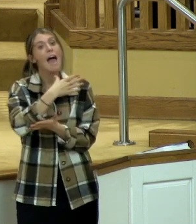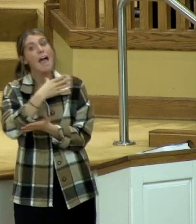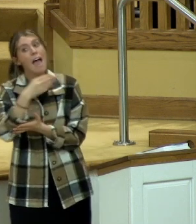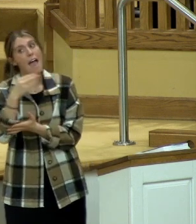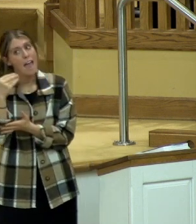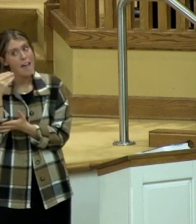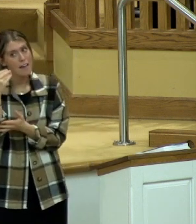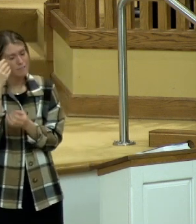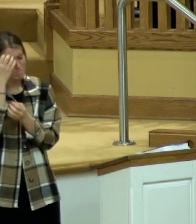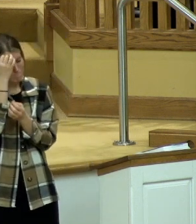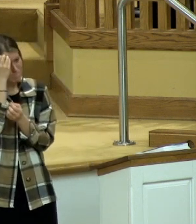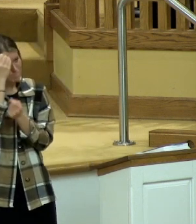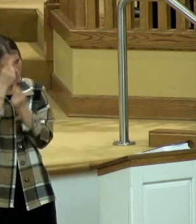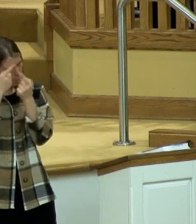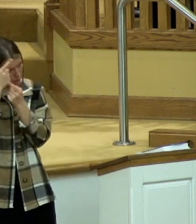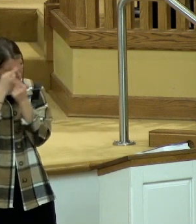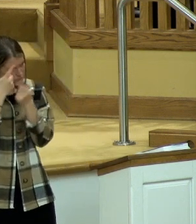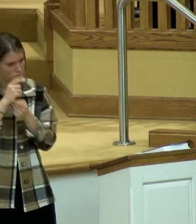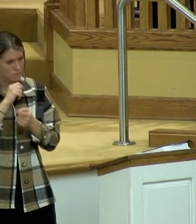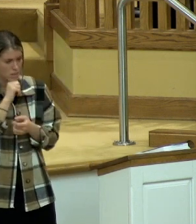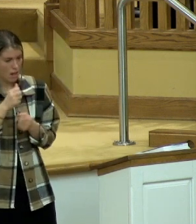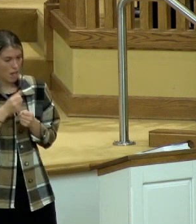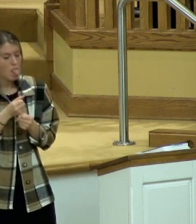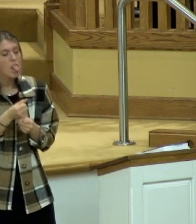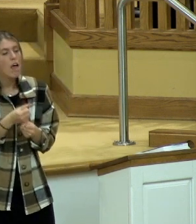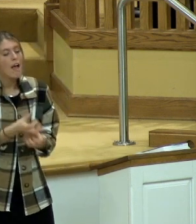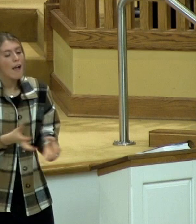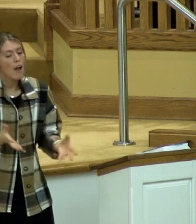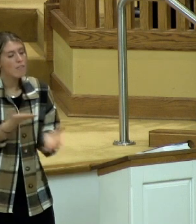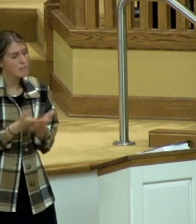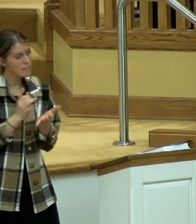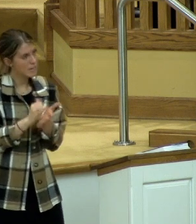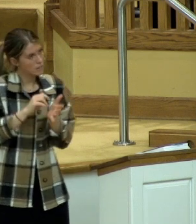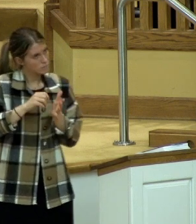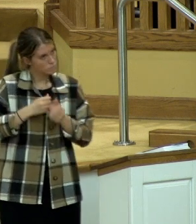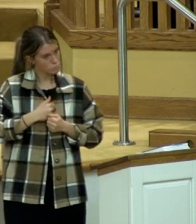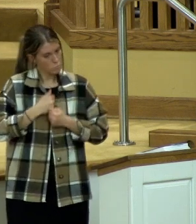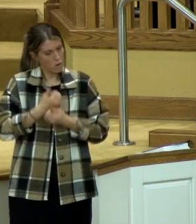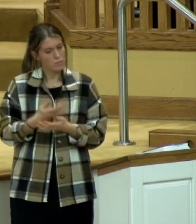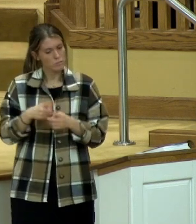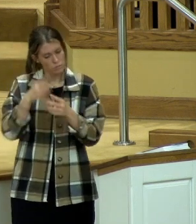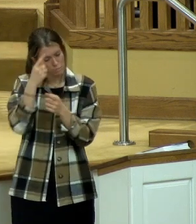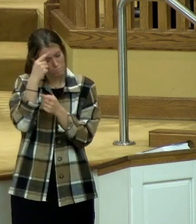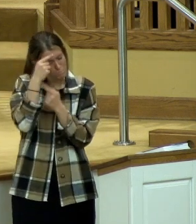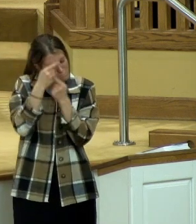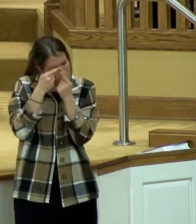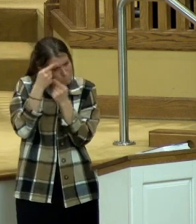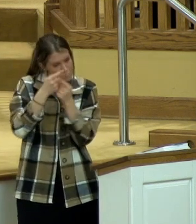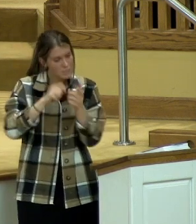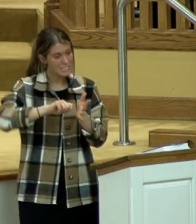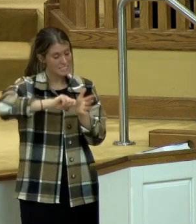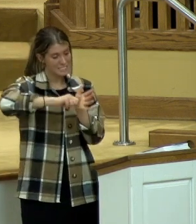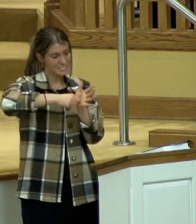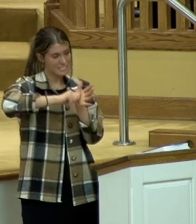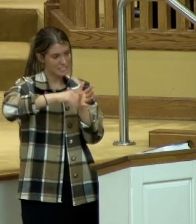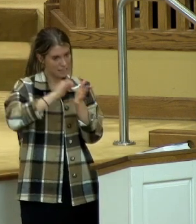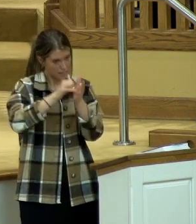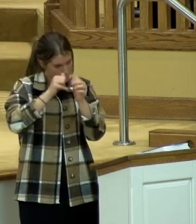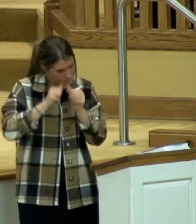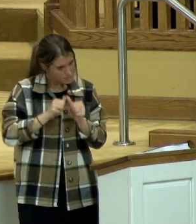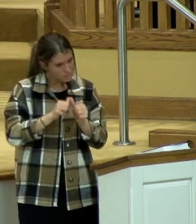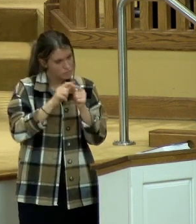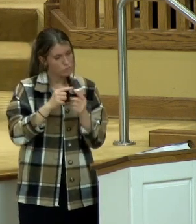heart. She wasn't going to let go of the things that caused her to ponder. She wasn't going to let go of that key that kept her